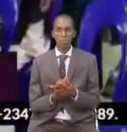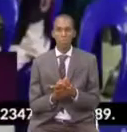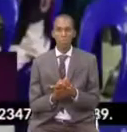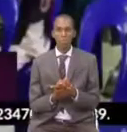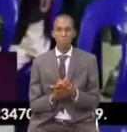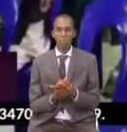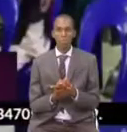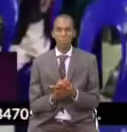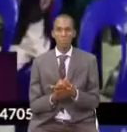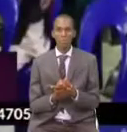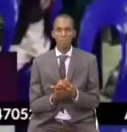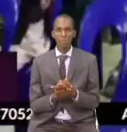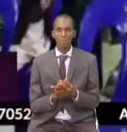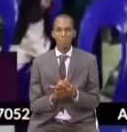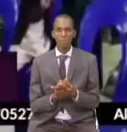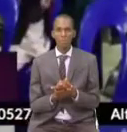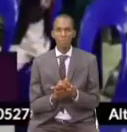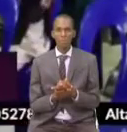Thank God for those who are praying.